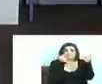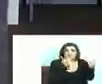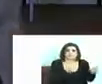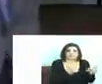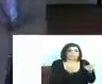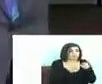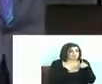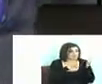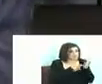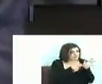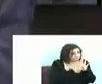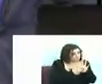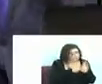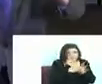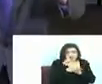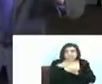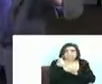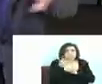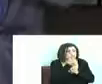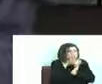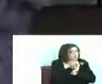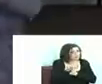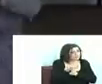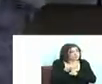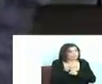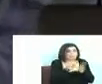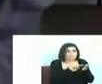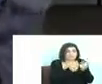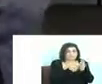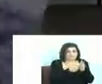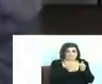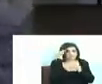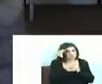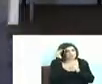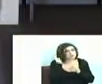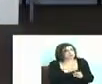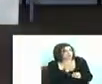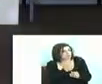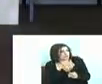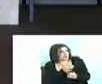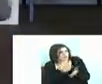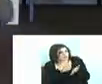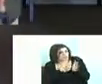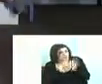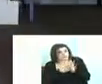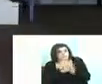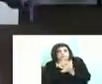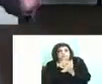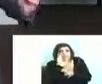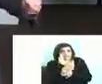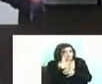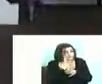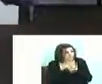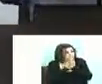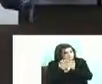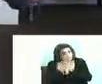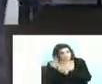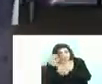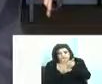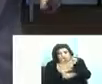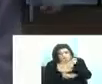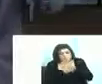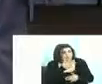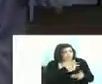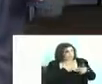To have purpose, and not just any purpose, but to know that our purpose is to be the hands and the heart of the living